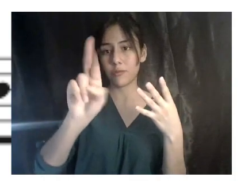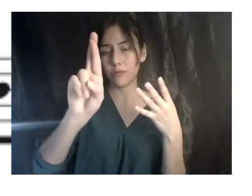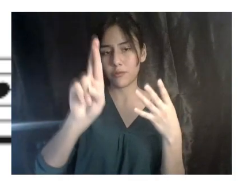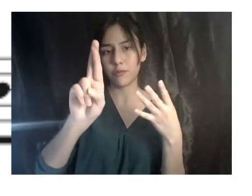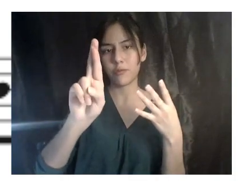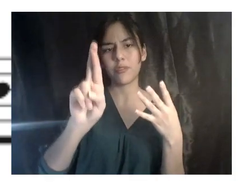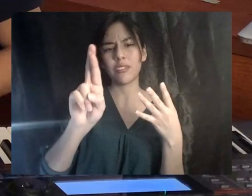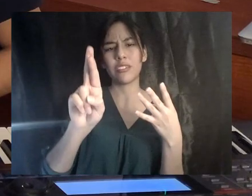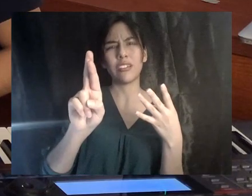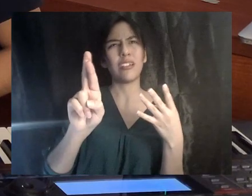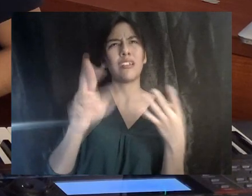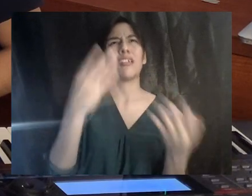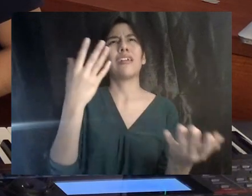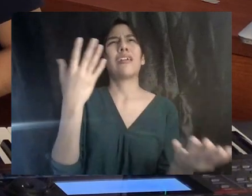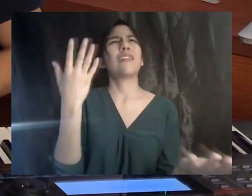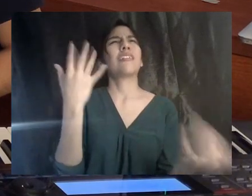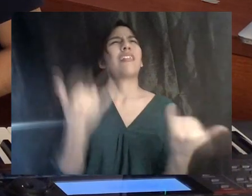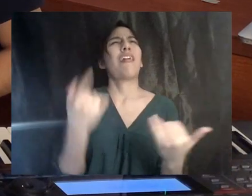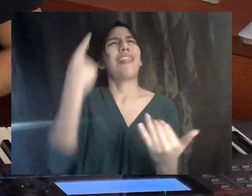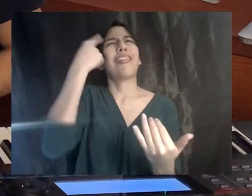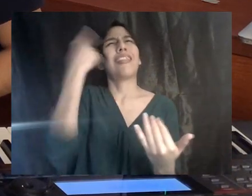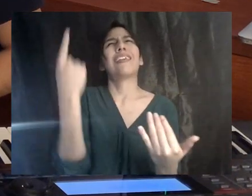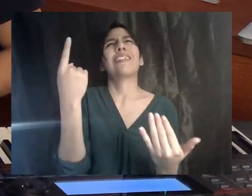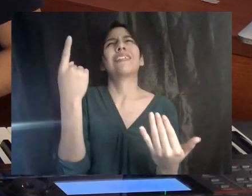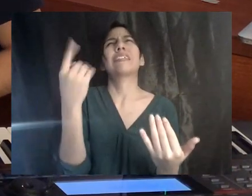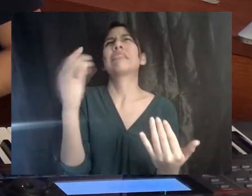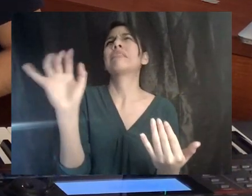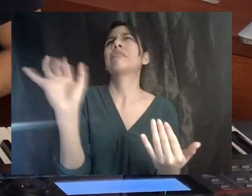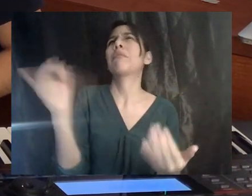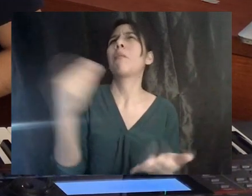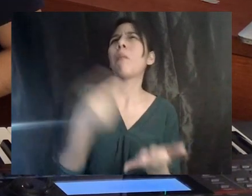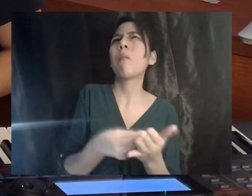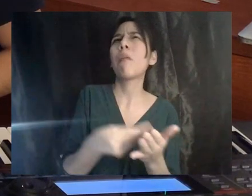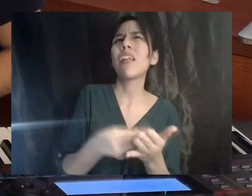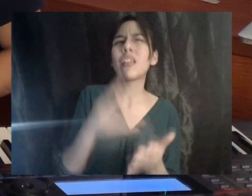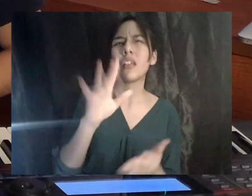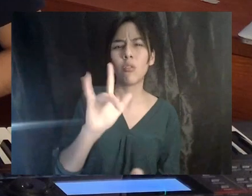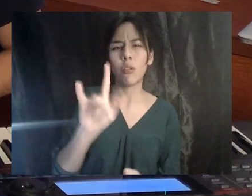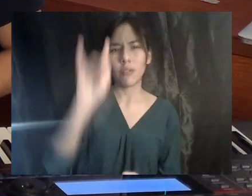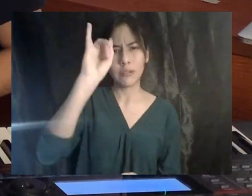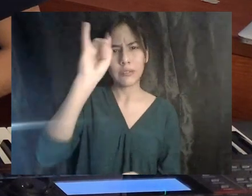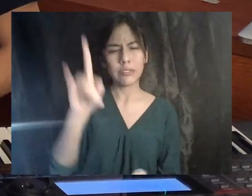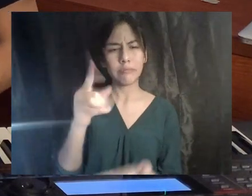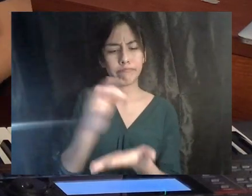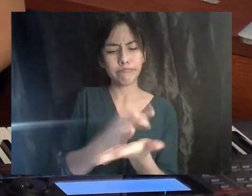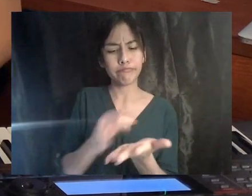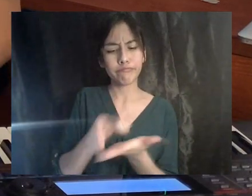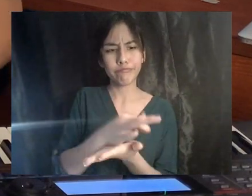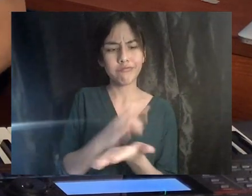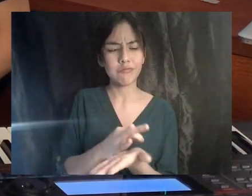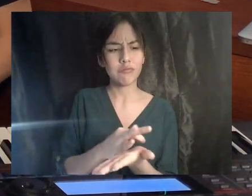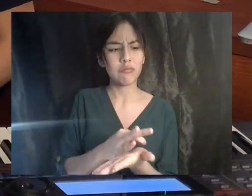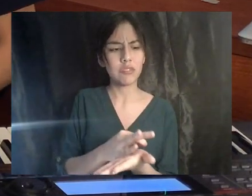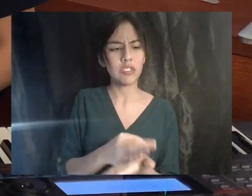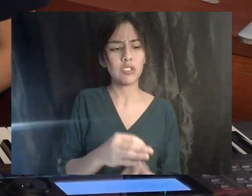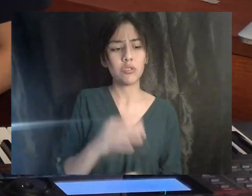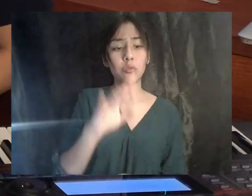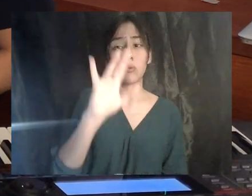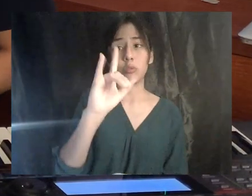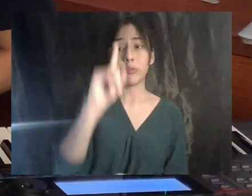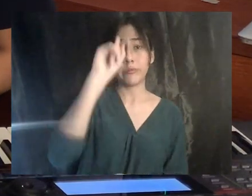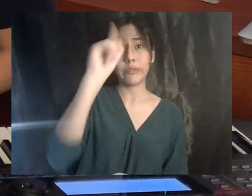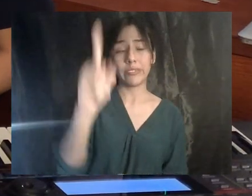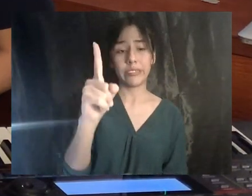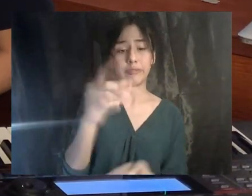you might think about it and be like, quarter, maybe like a quarter in money? How many quarters does it take to make a